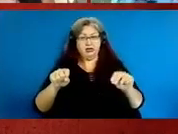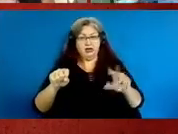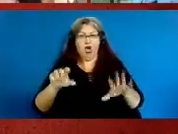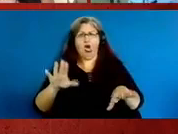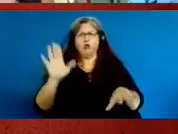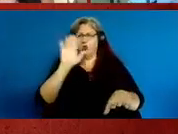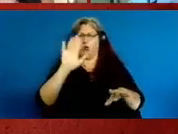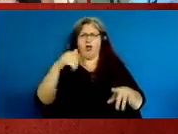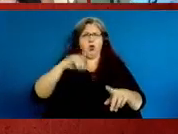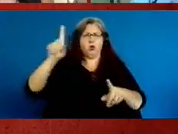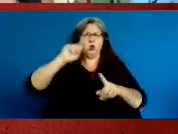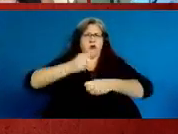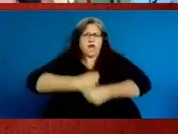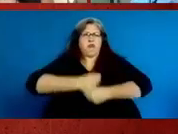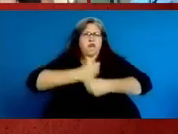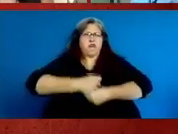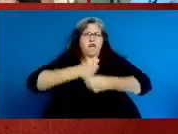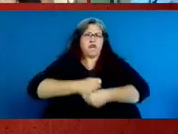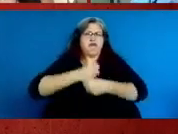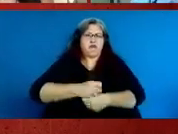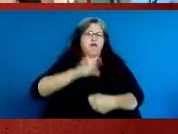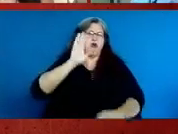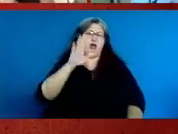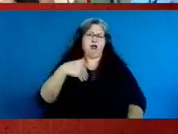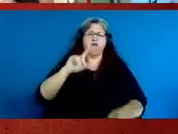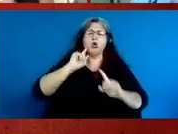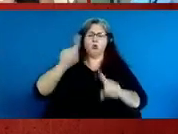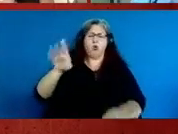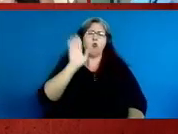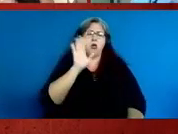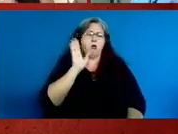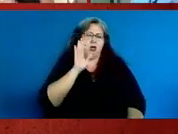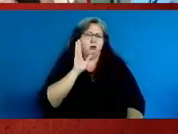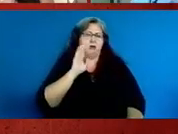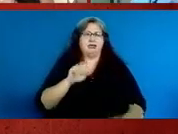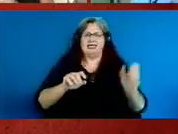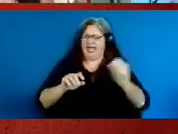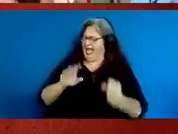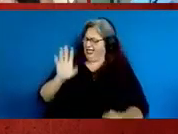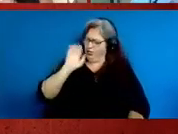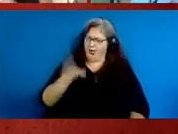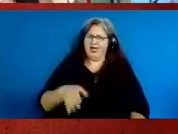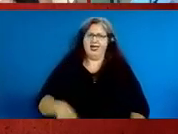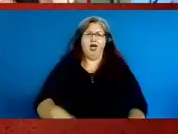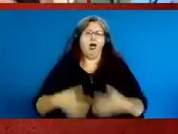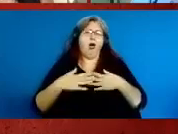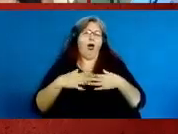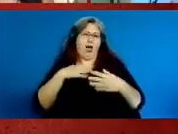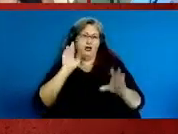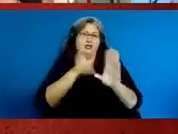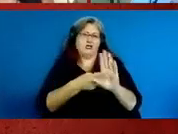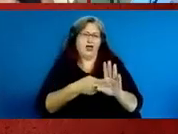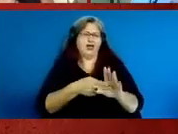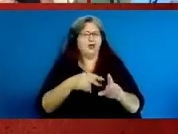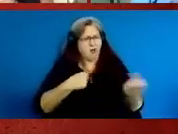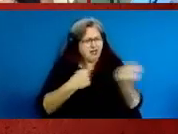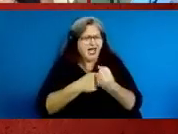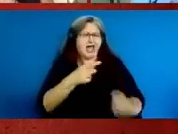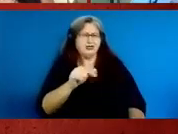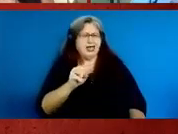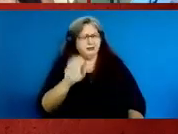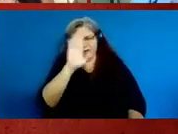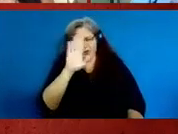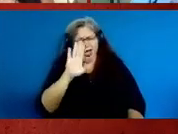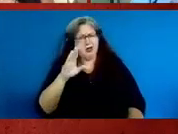it. We'll go out there. We'll go out there and pick it. Yeah, we will. Oh, wow. We're there for you, James. We got you. We got